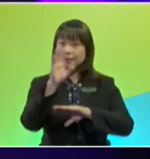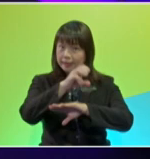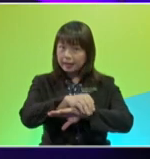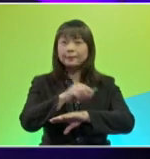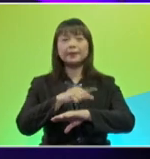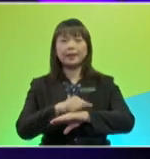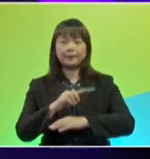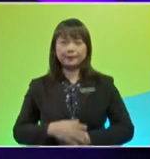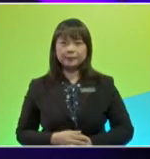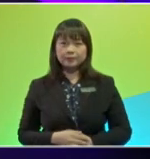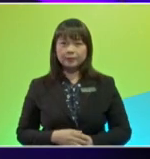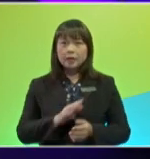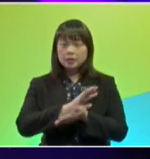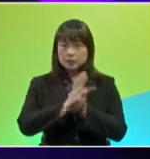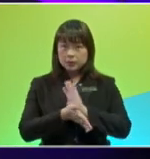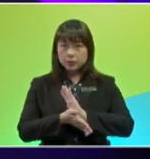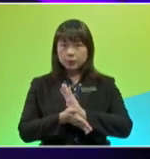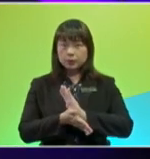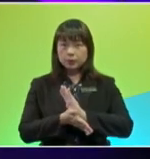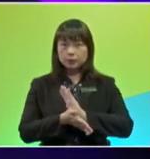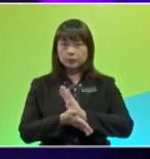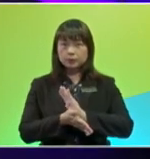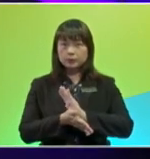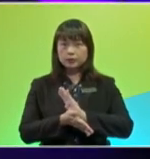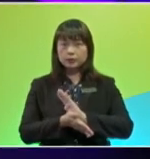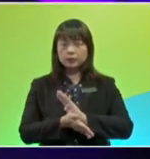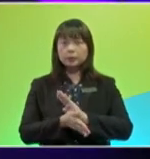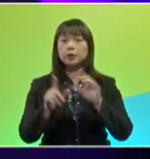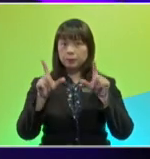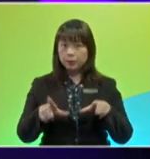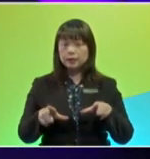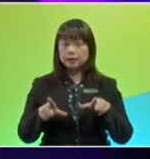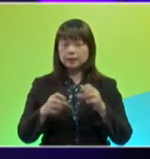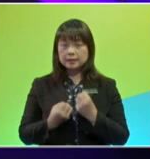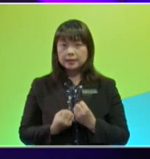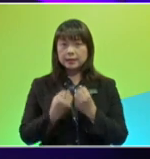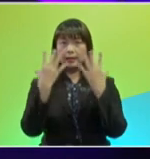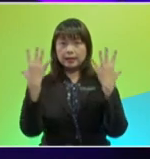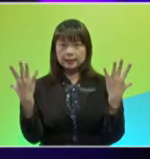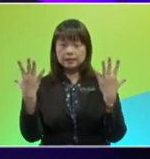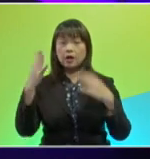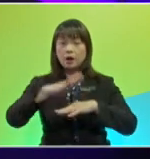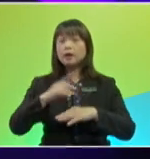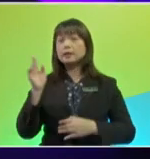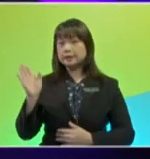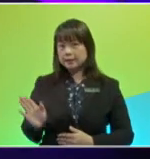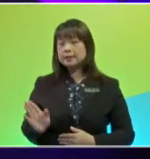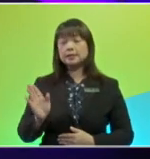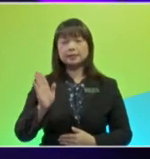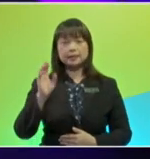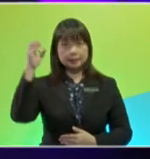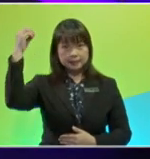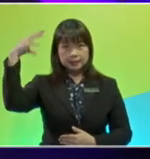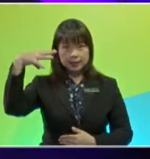Alright, so now I'm going to put the lights on sun. For the sun. So this is the sun, as I mentioned just now, this is the sun, this is